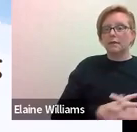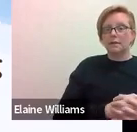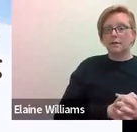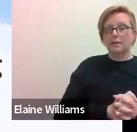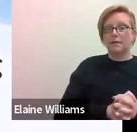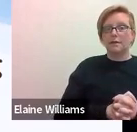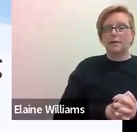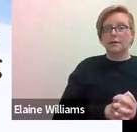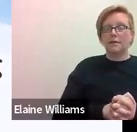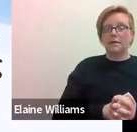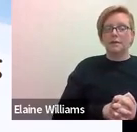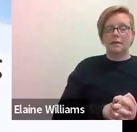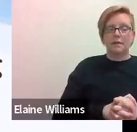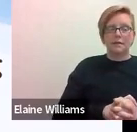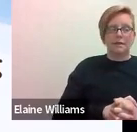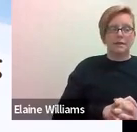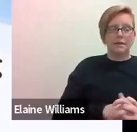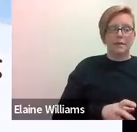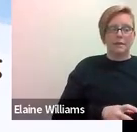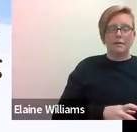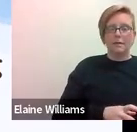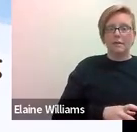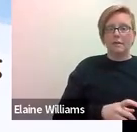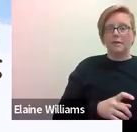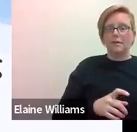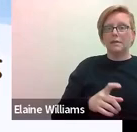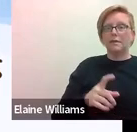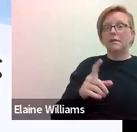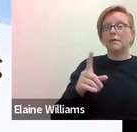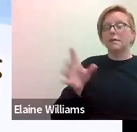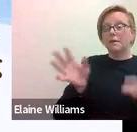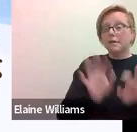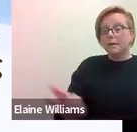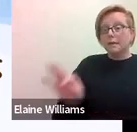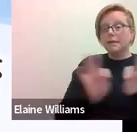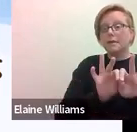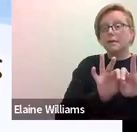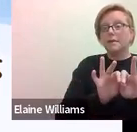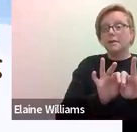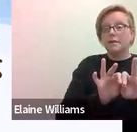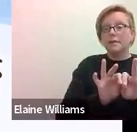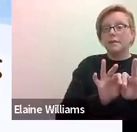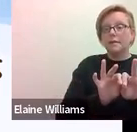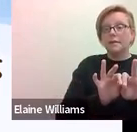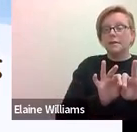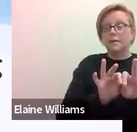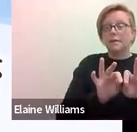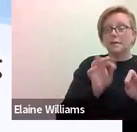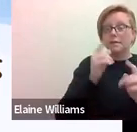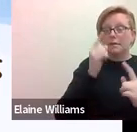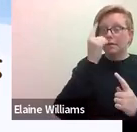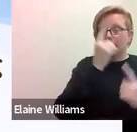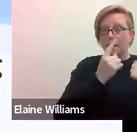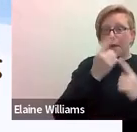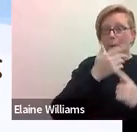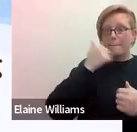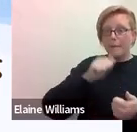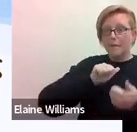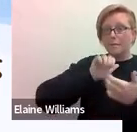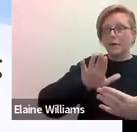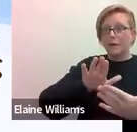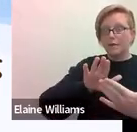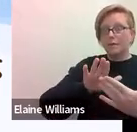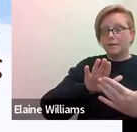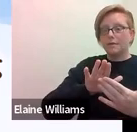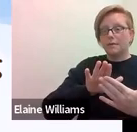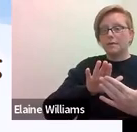So it's important to consider kind of best practices, I think. And so